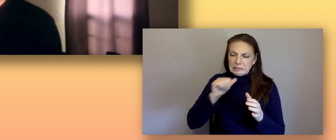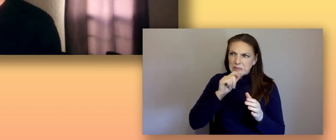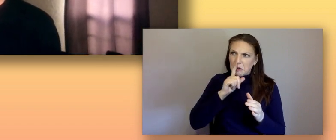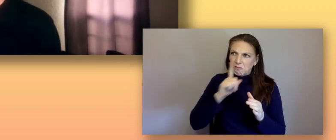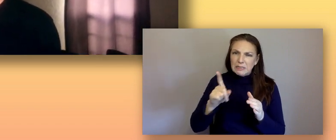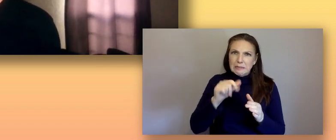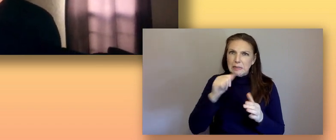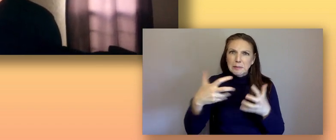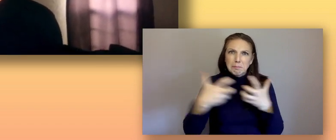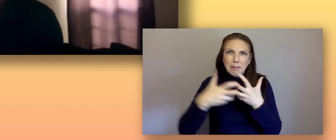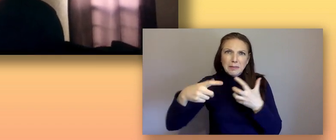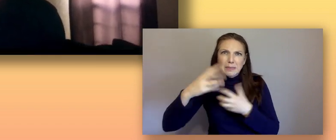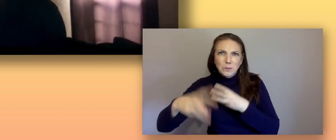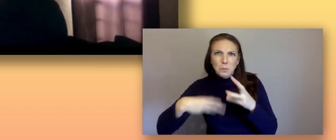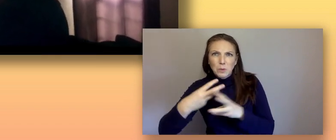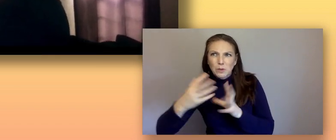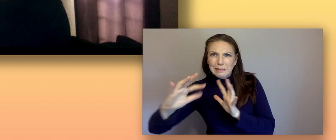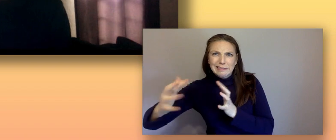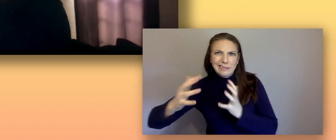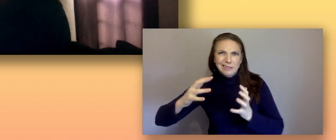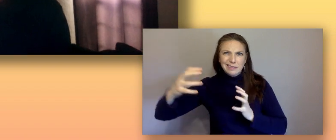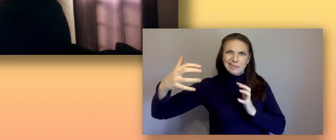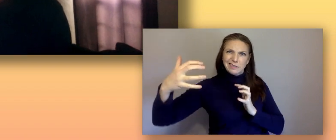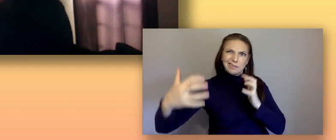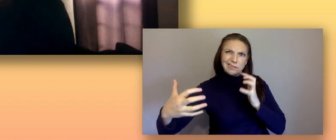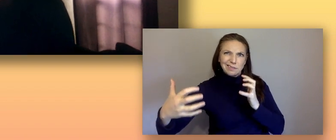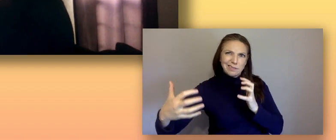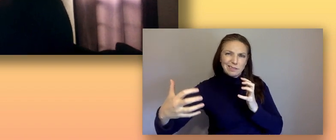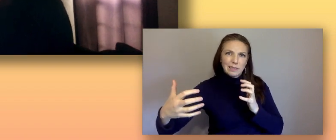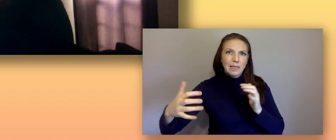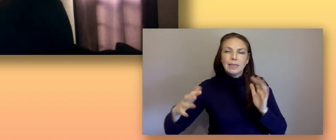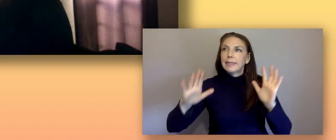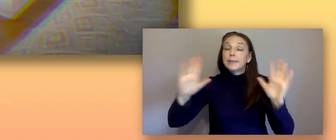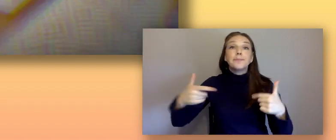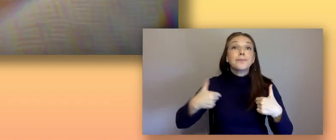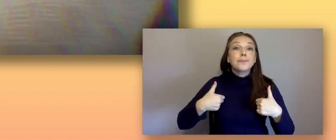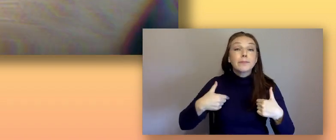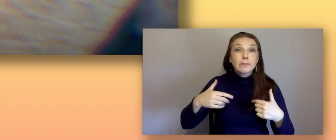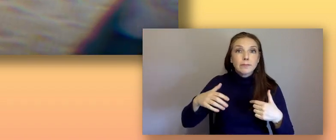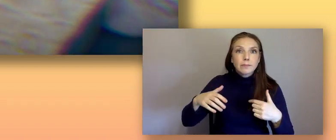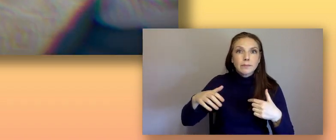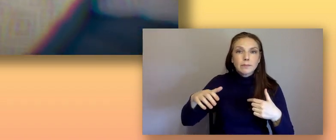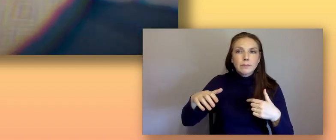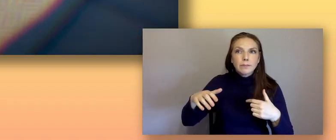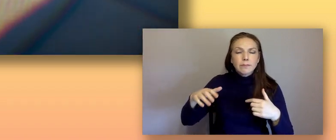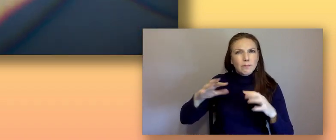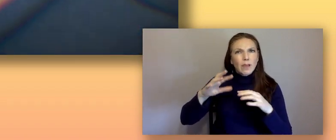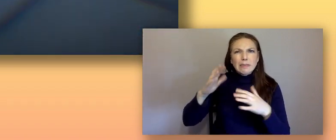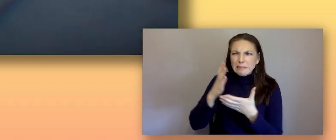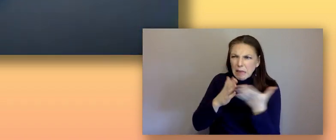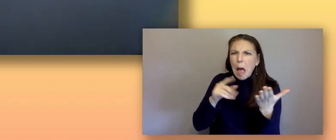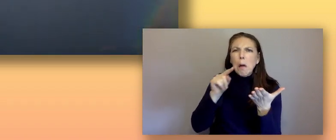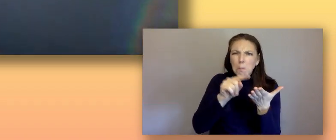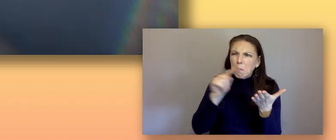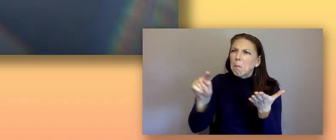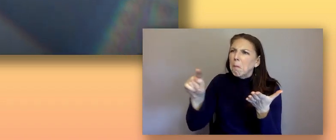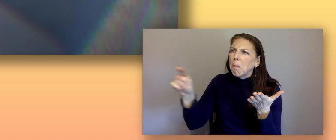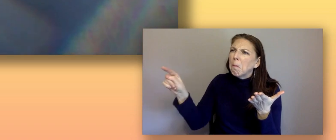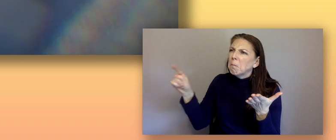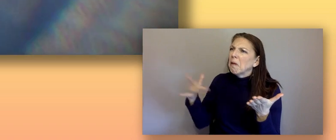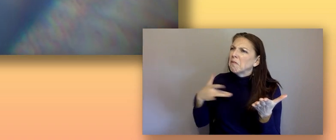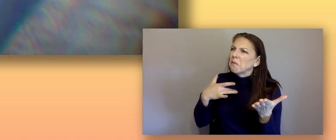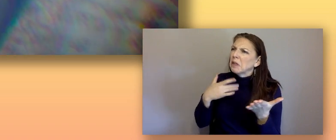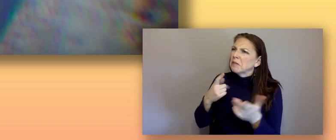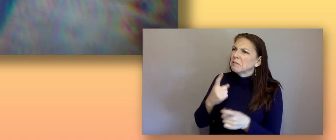A surreality? I recognize bits of the world around me. It feels familiar, but